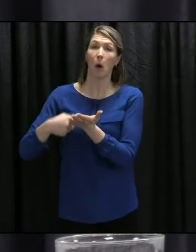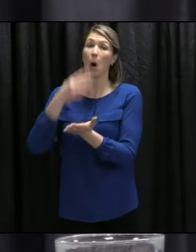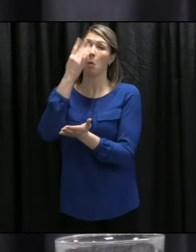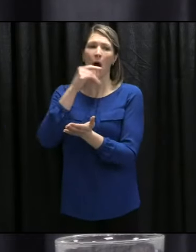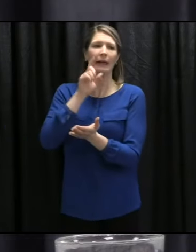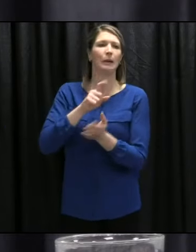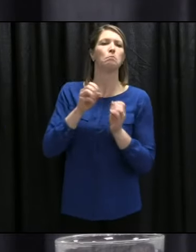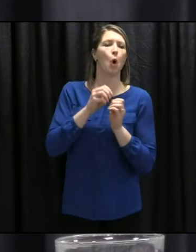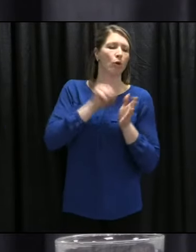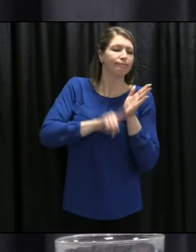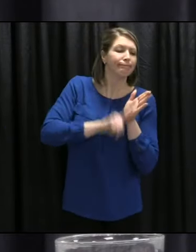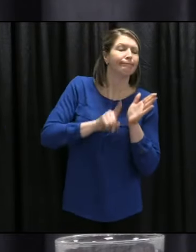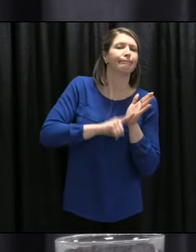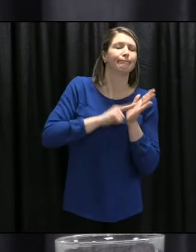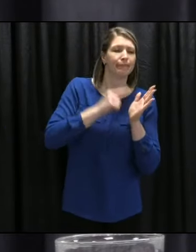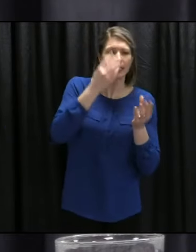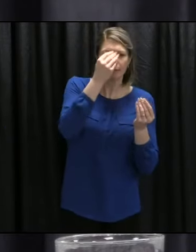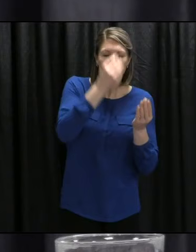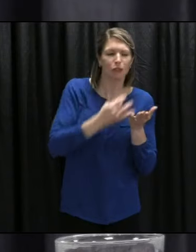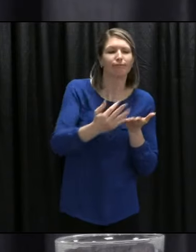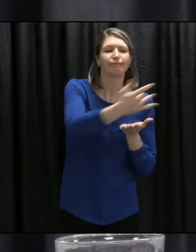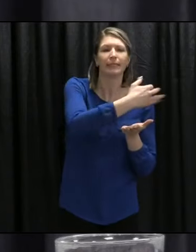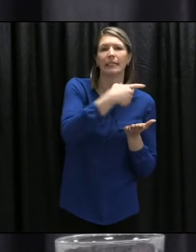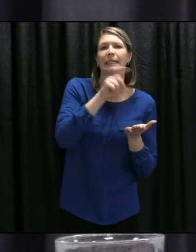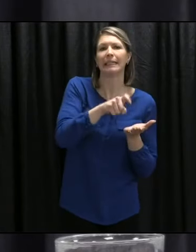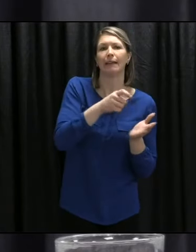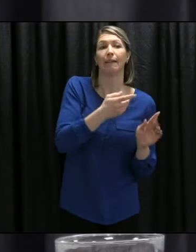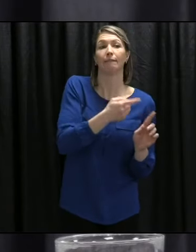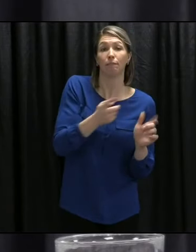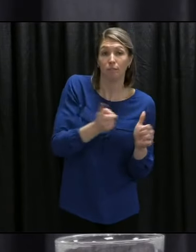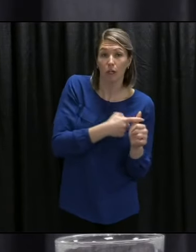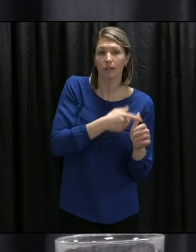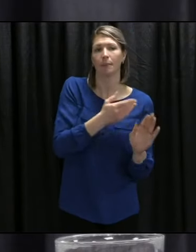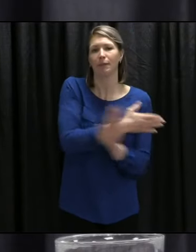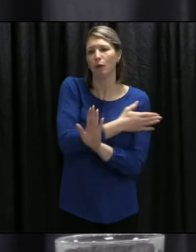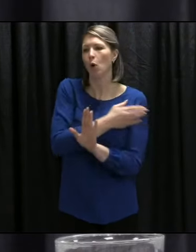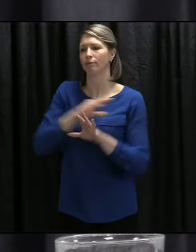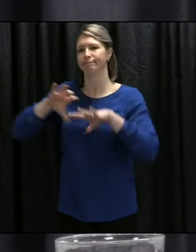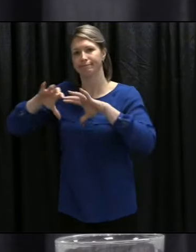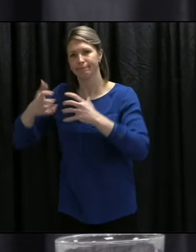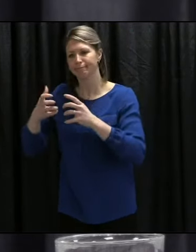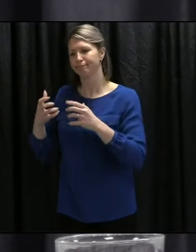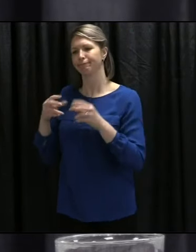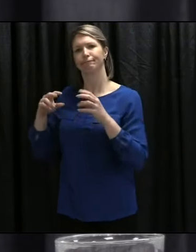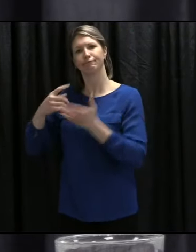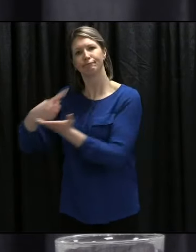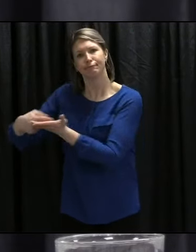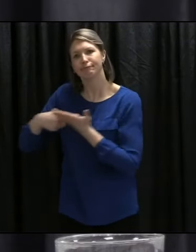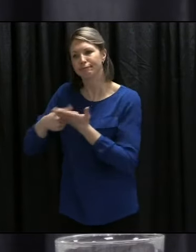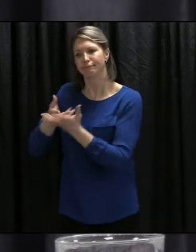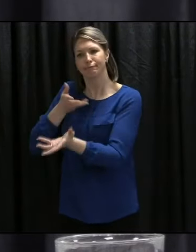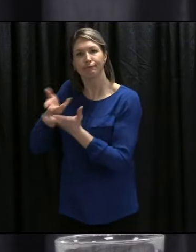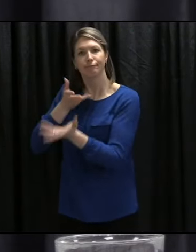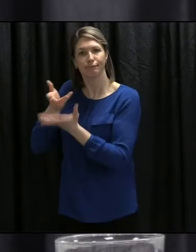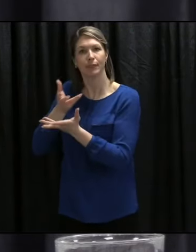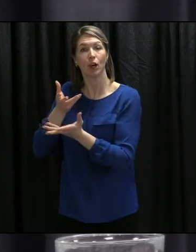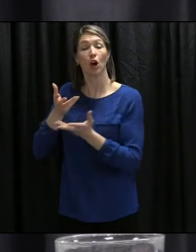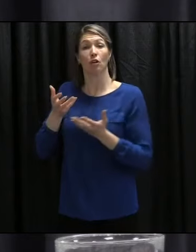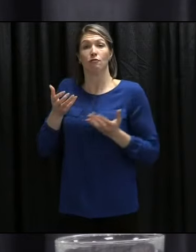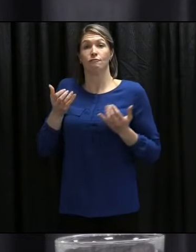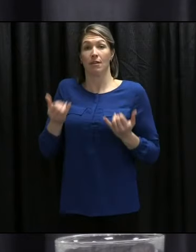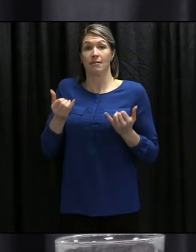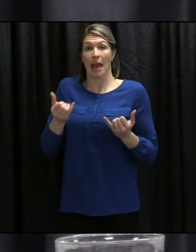My understanding, and again, this is information I've been relayed, is that there is no decision about the fishery